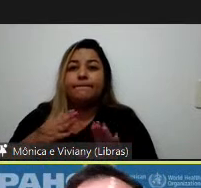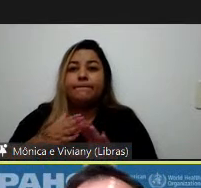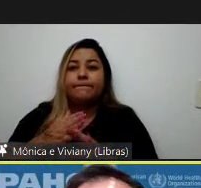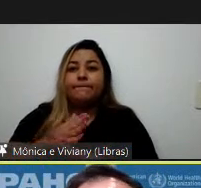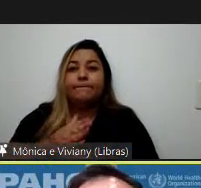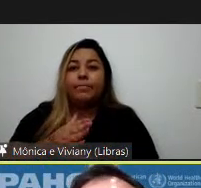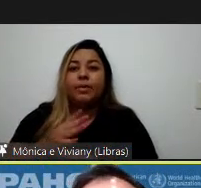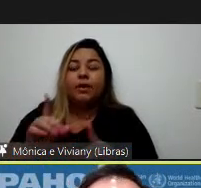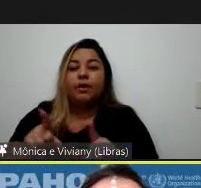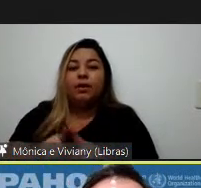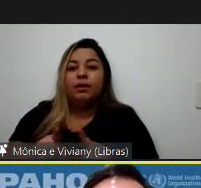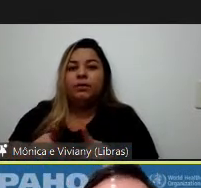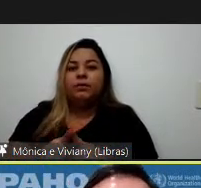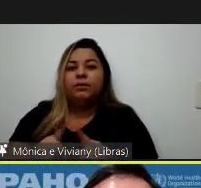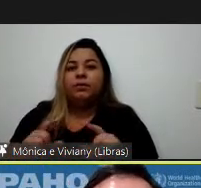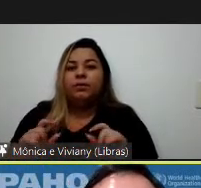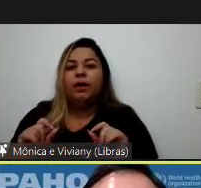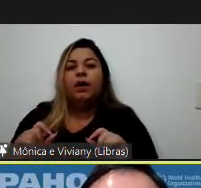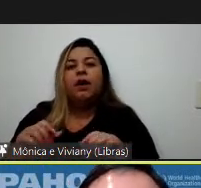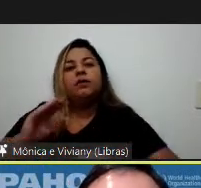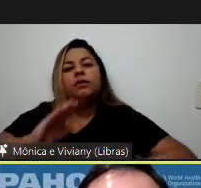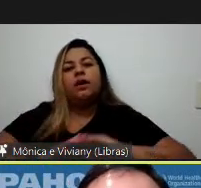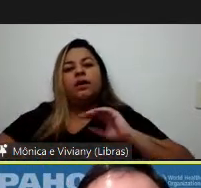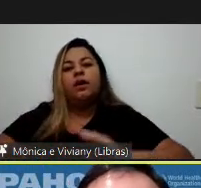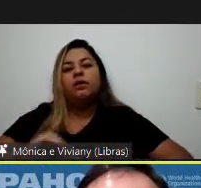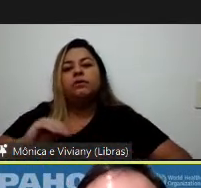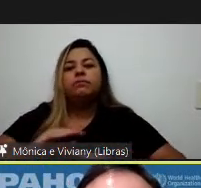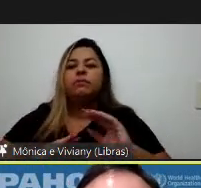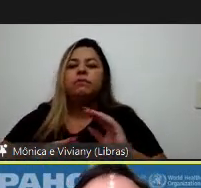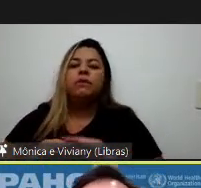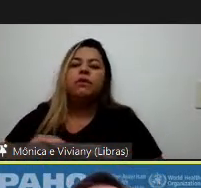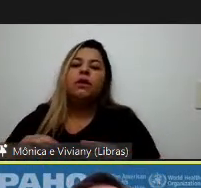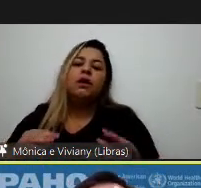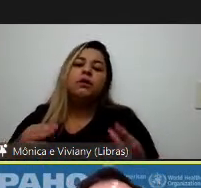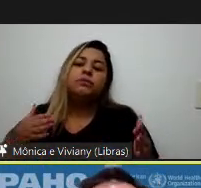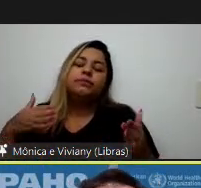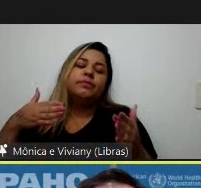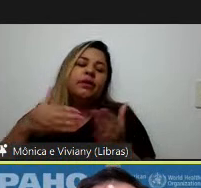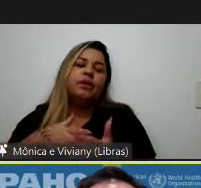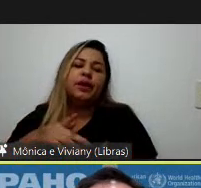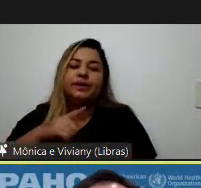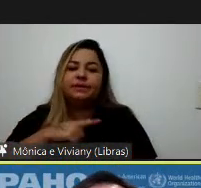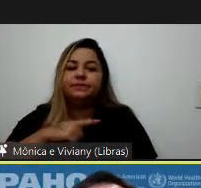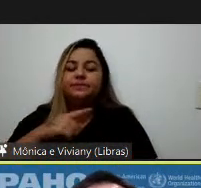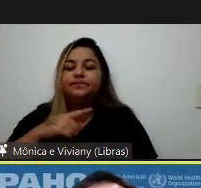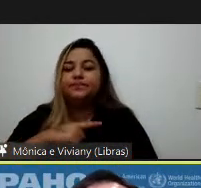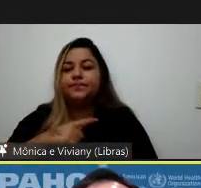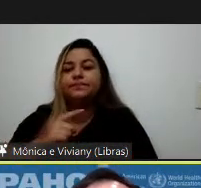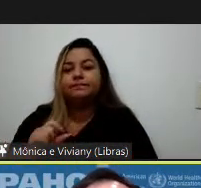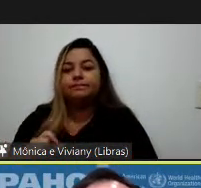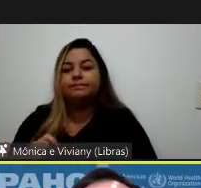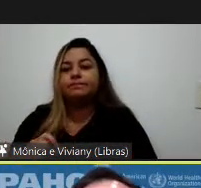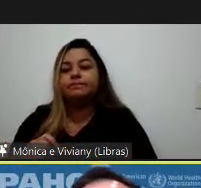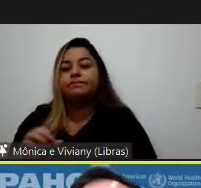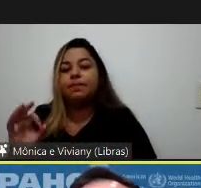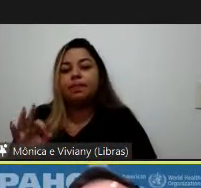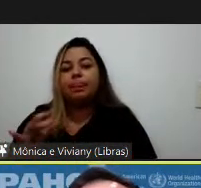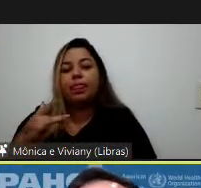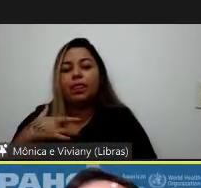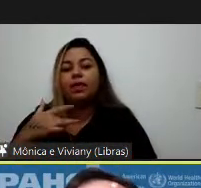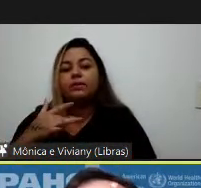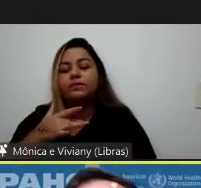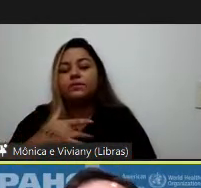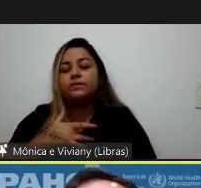health services. It has to do with actions to diminish these barriers that the population has to access